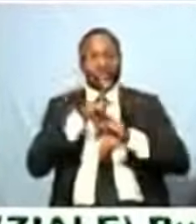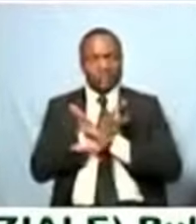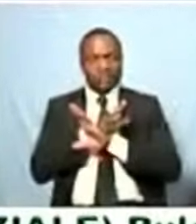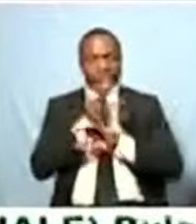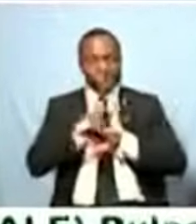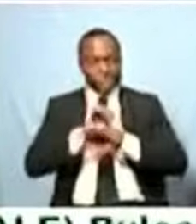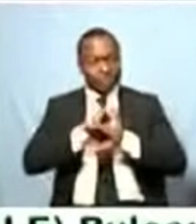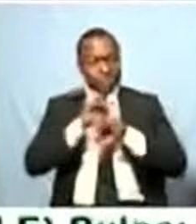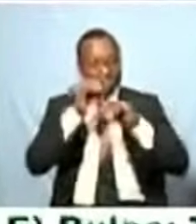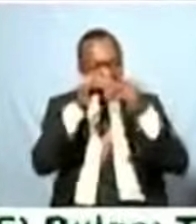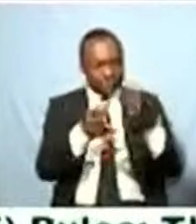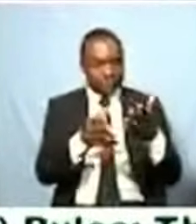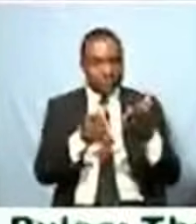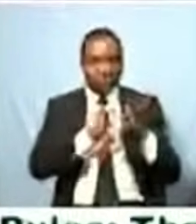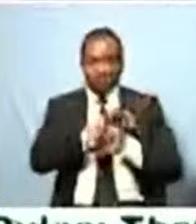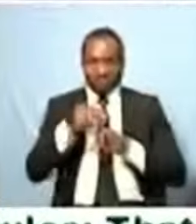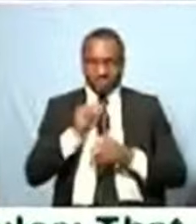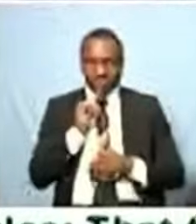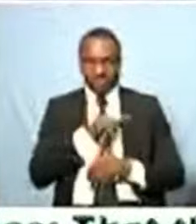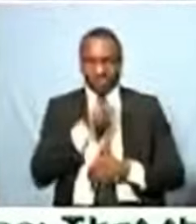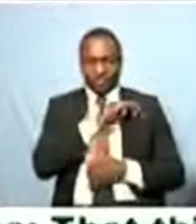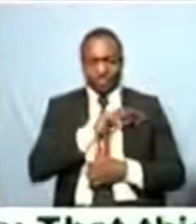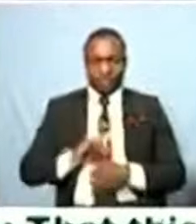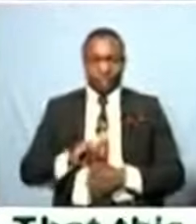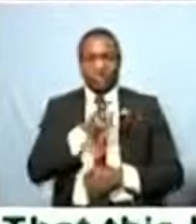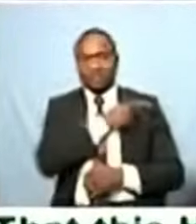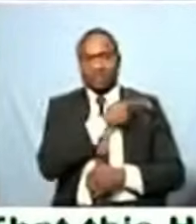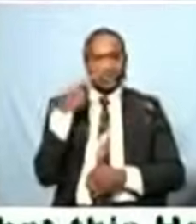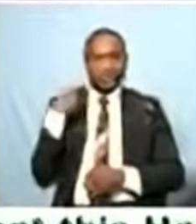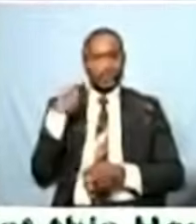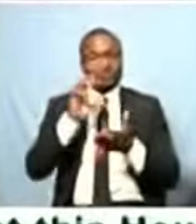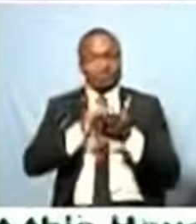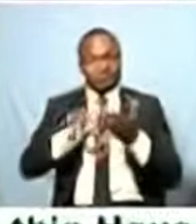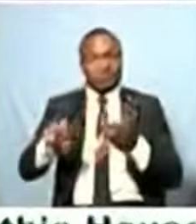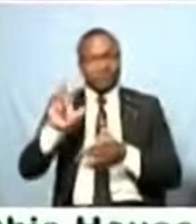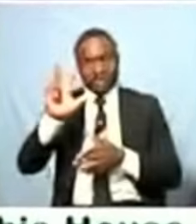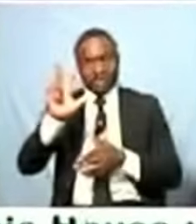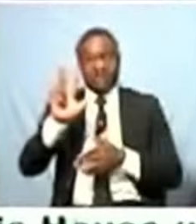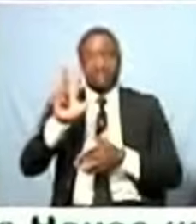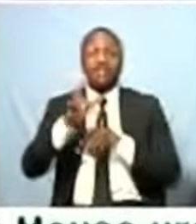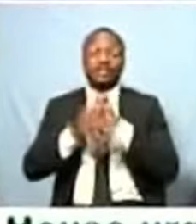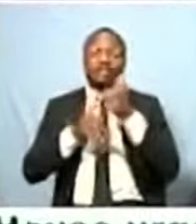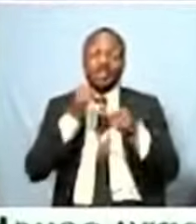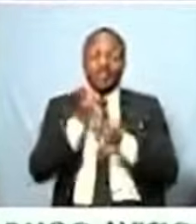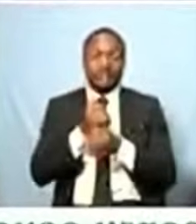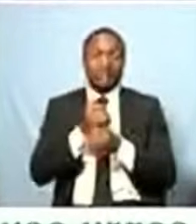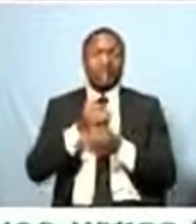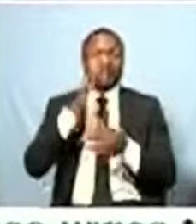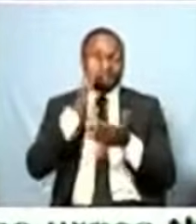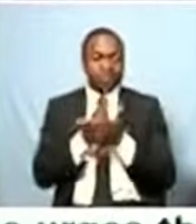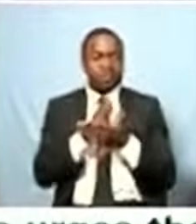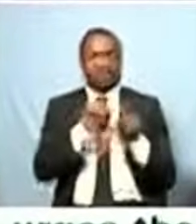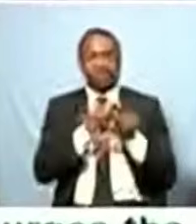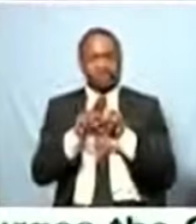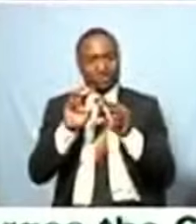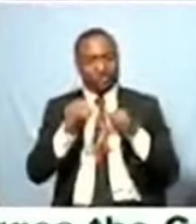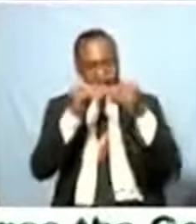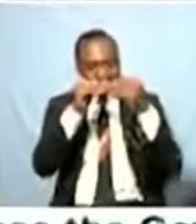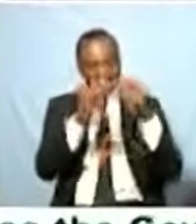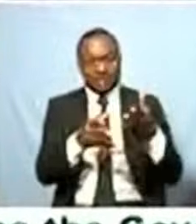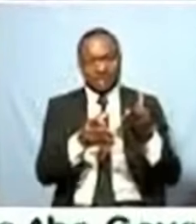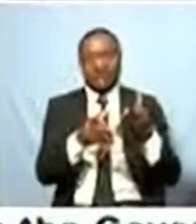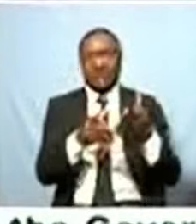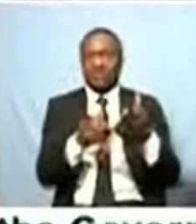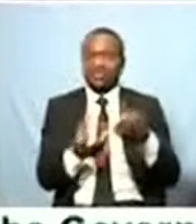presented itself for all of us members of Parliament to remove the 3-year ban, Madam Speaker, and to also provide an